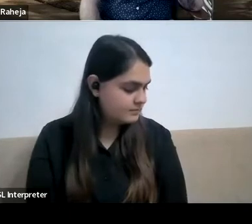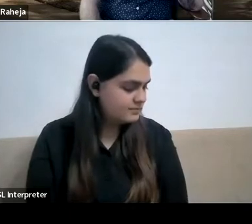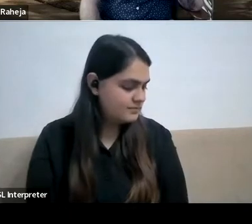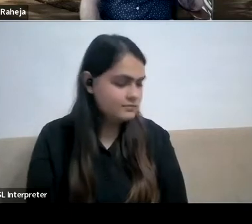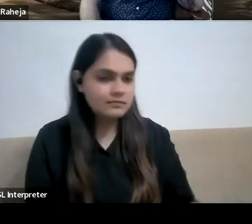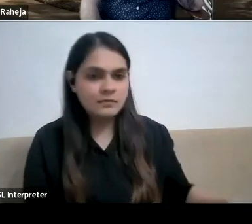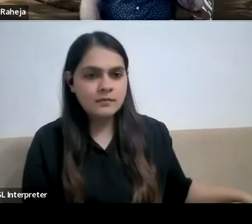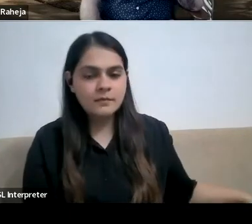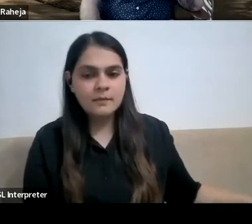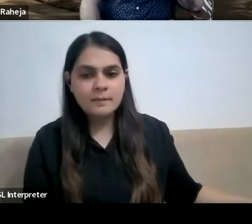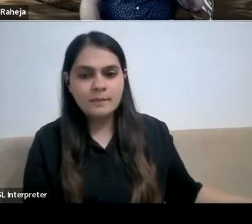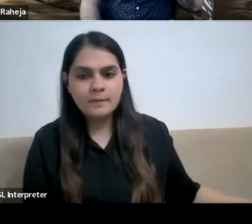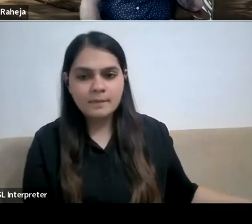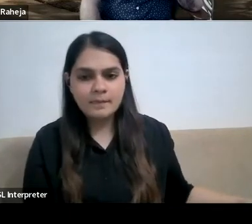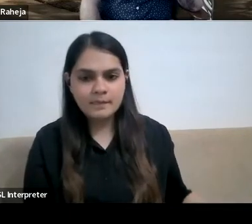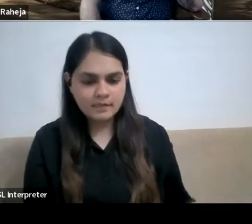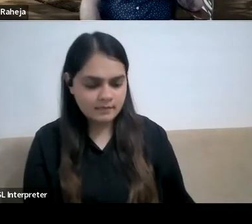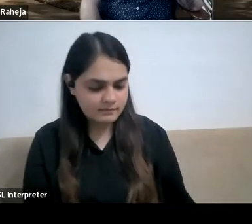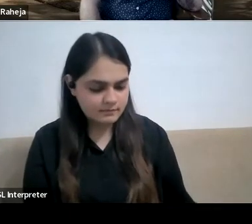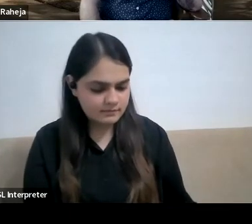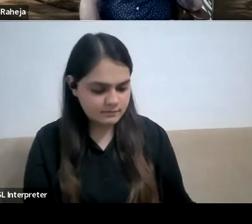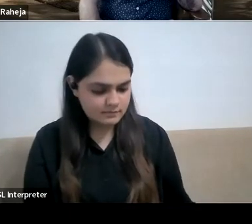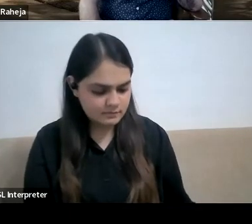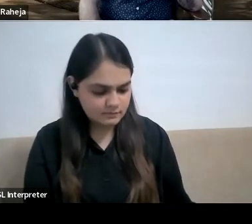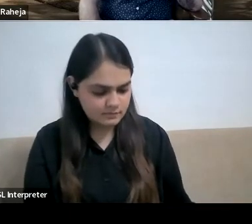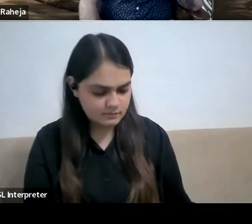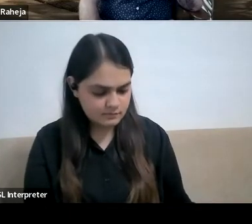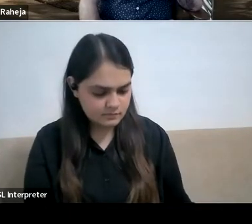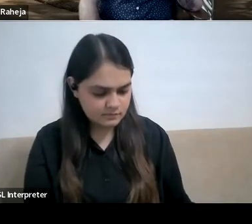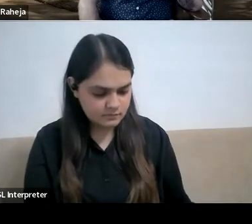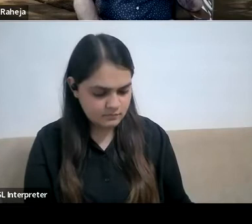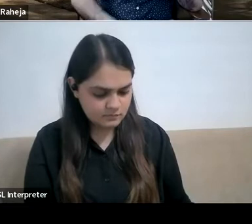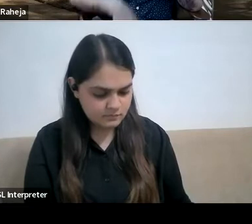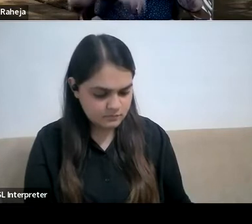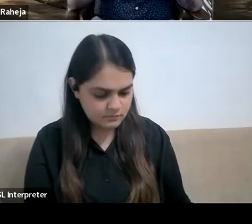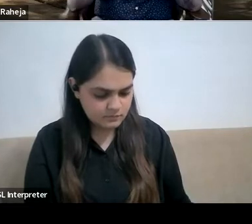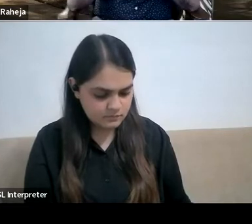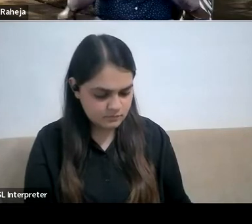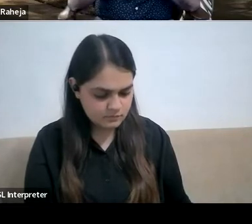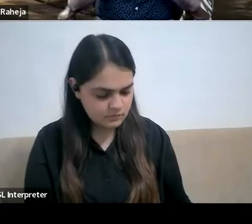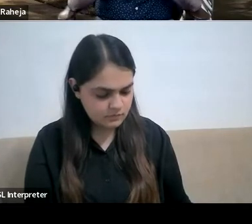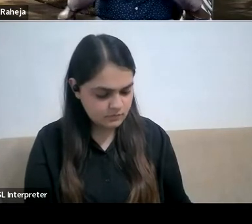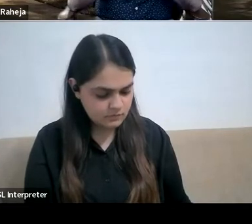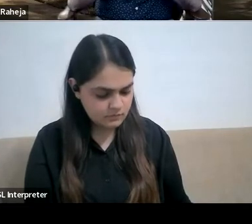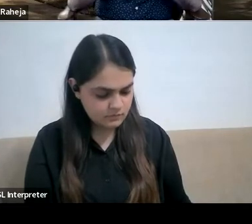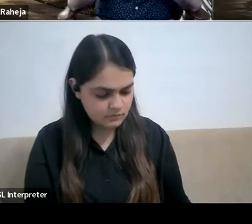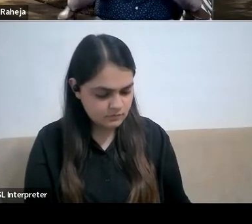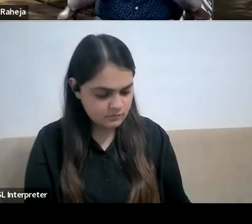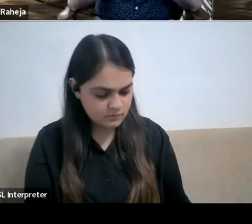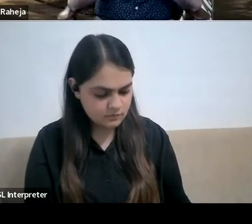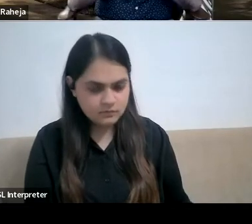of course applied for a grant called as Sowmya, Sustainable Urban Mobility Accord,